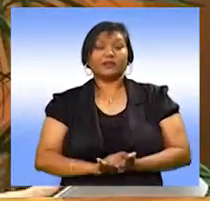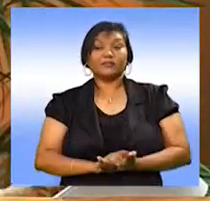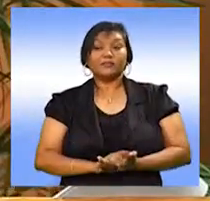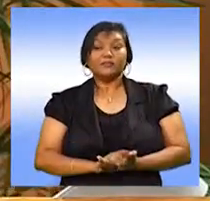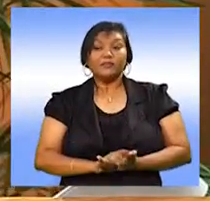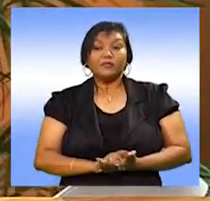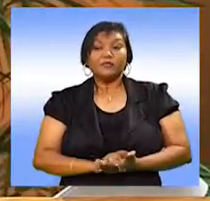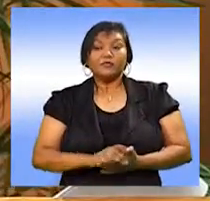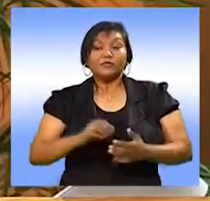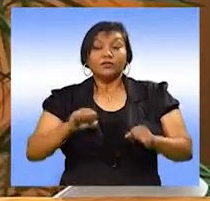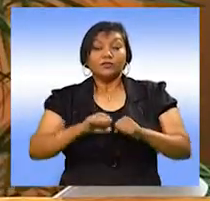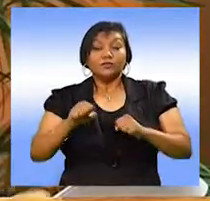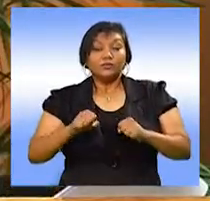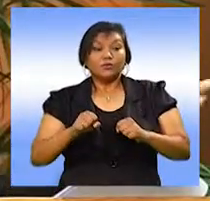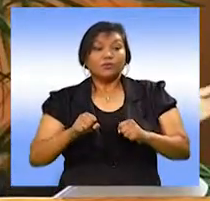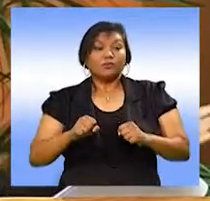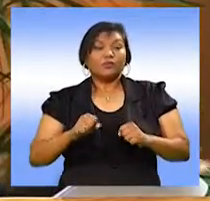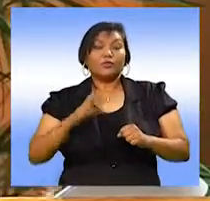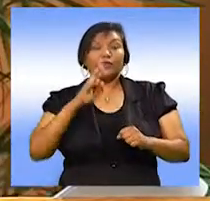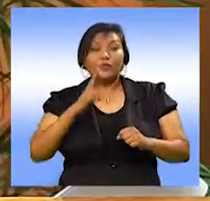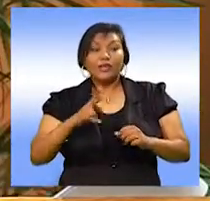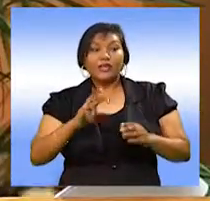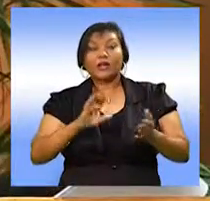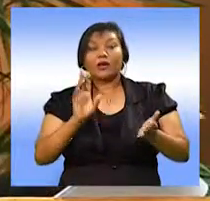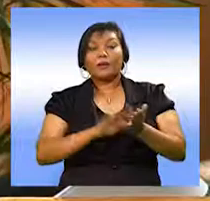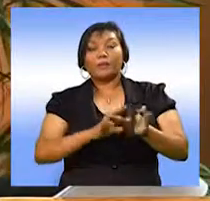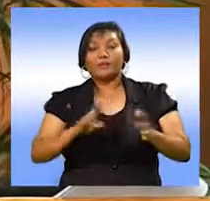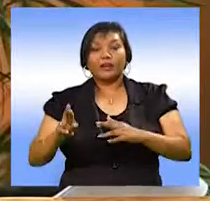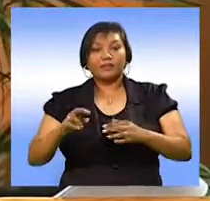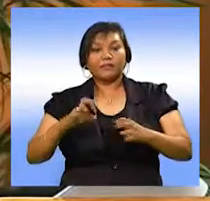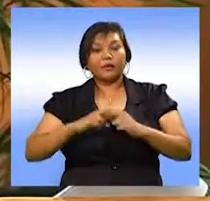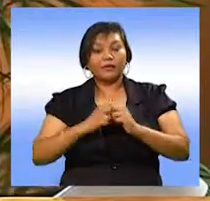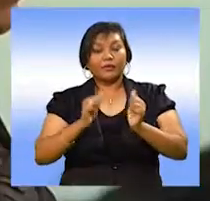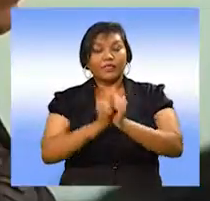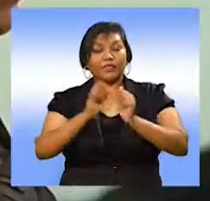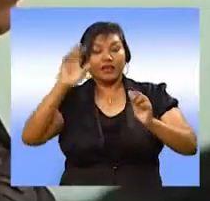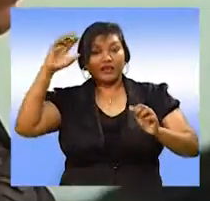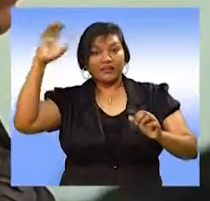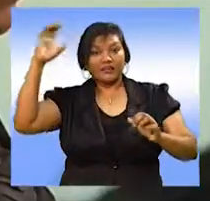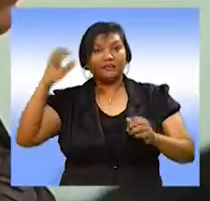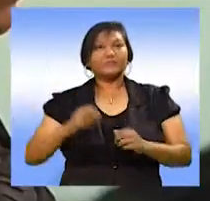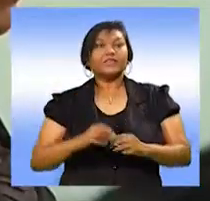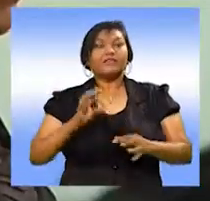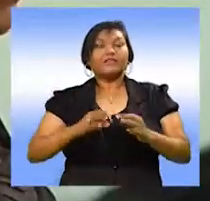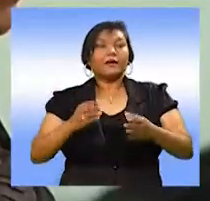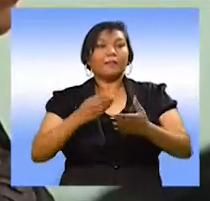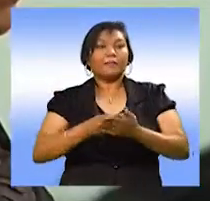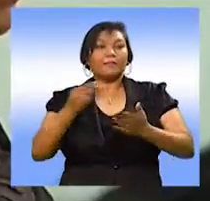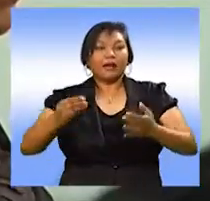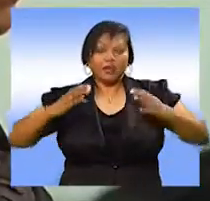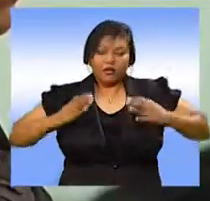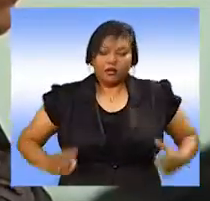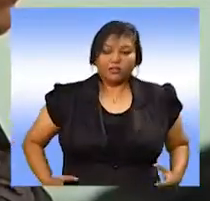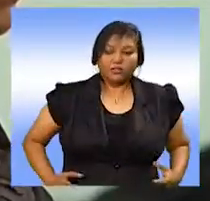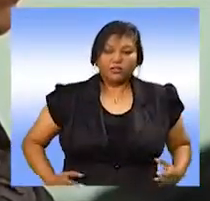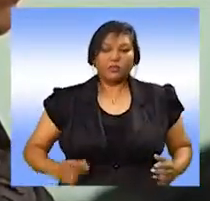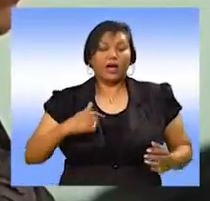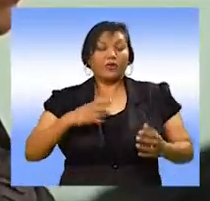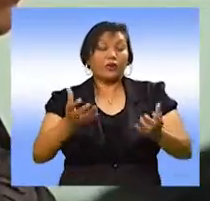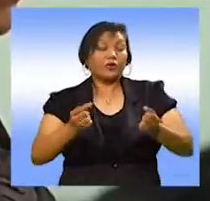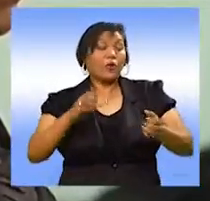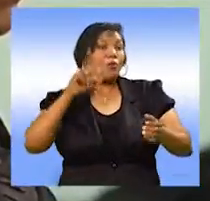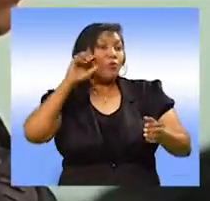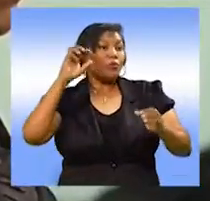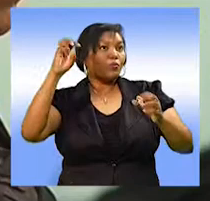all? So what are the real or true copyright issues? If I buy a costume from you and I want the world to photograph